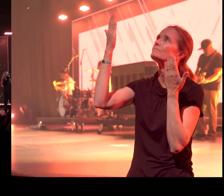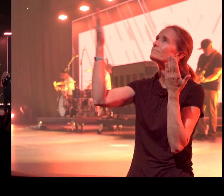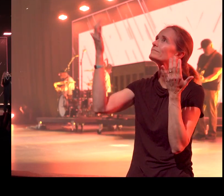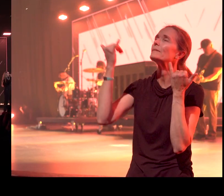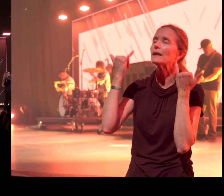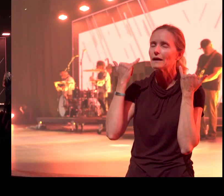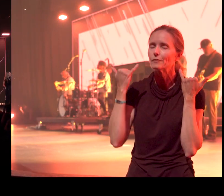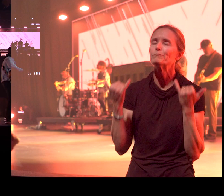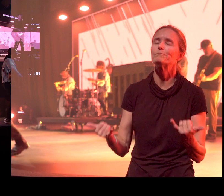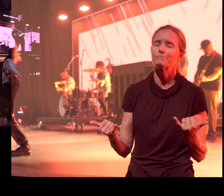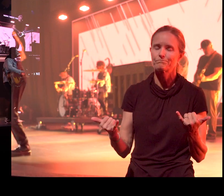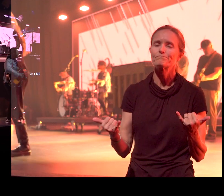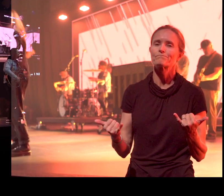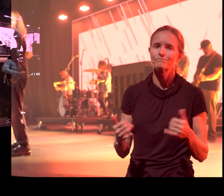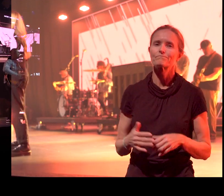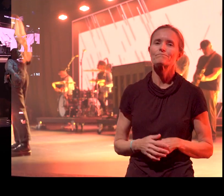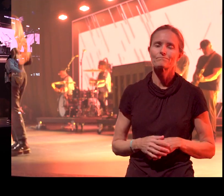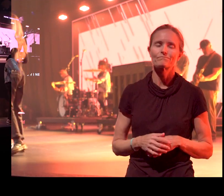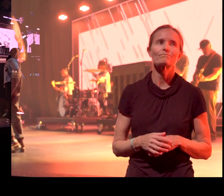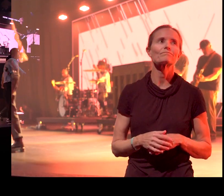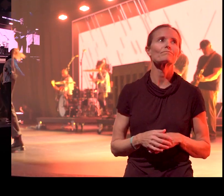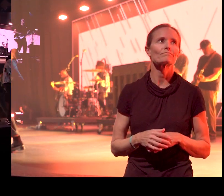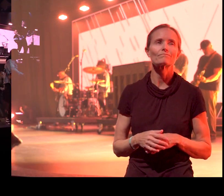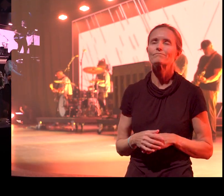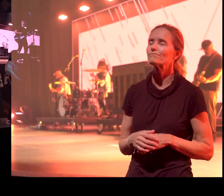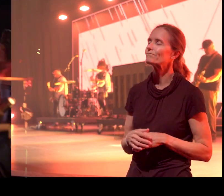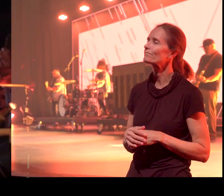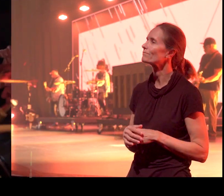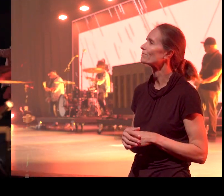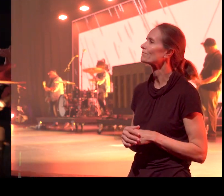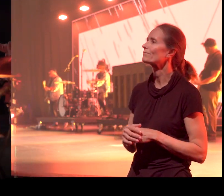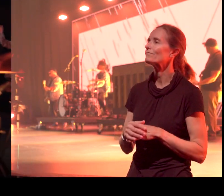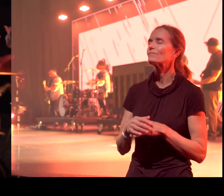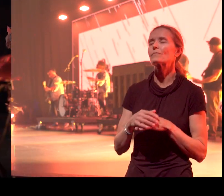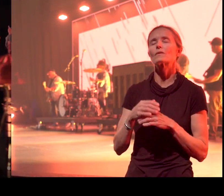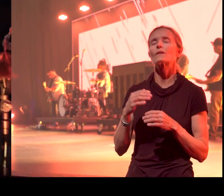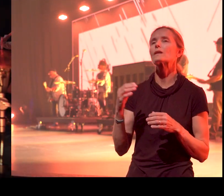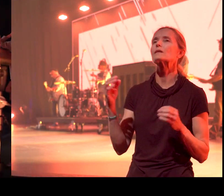How I need you now. Yes, I do.